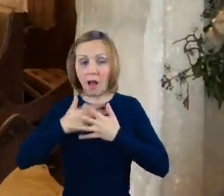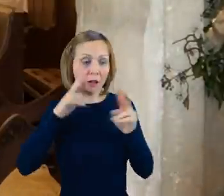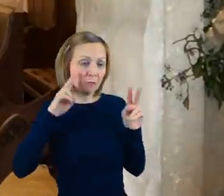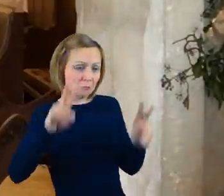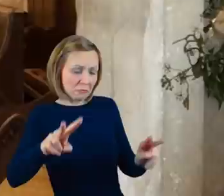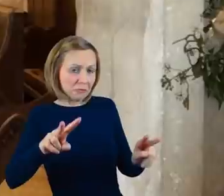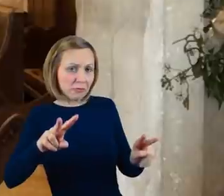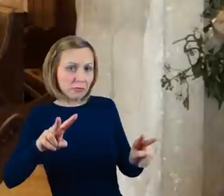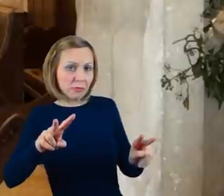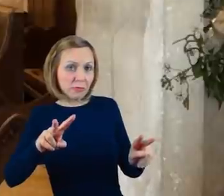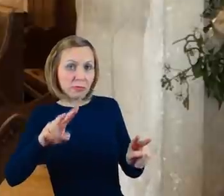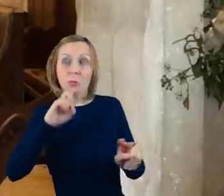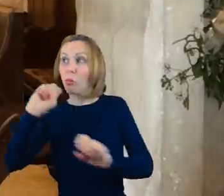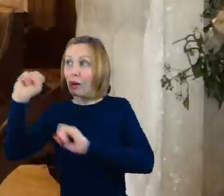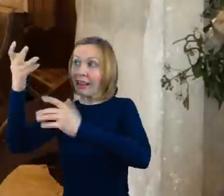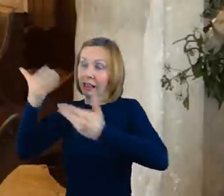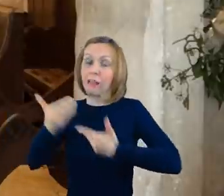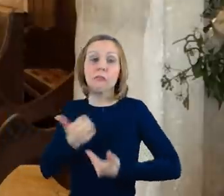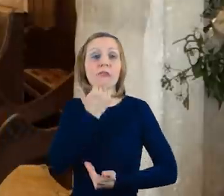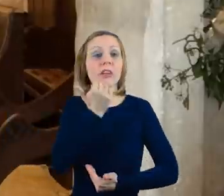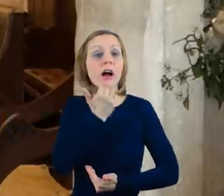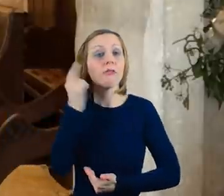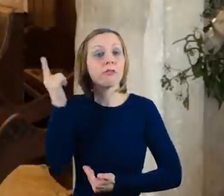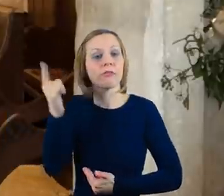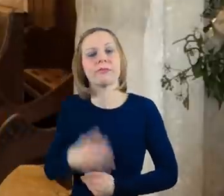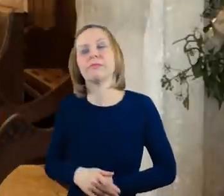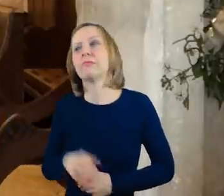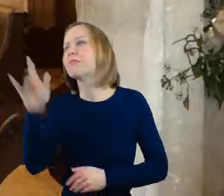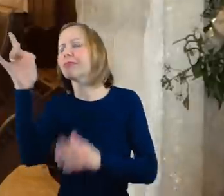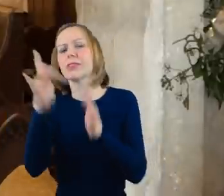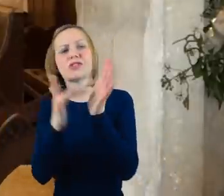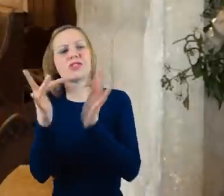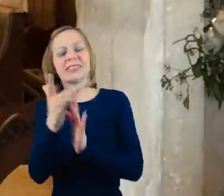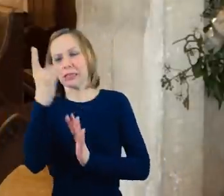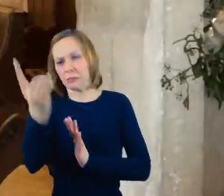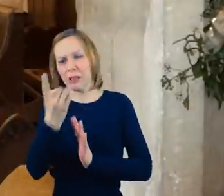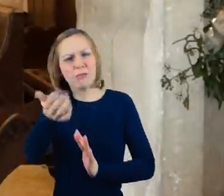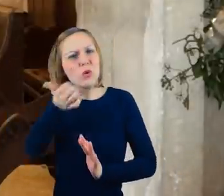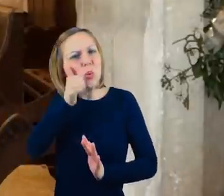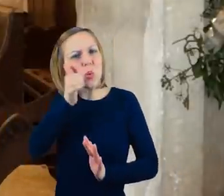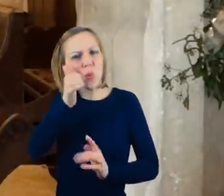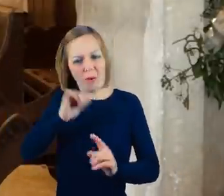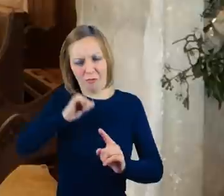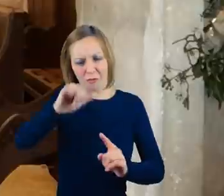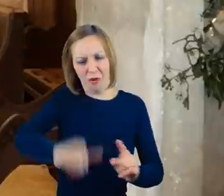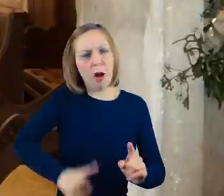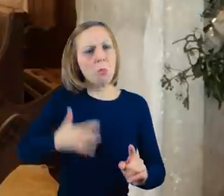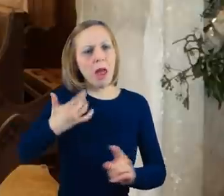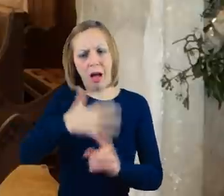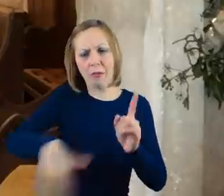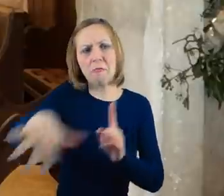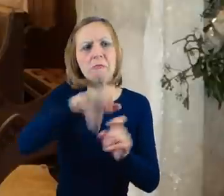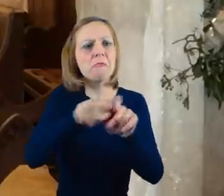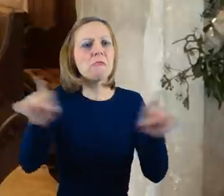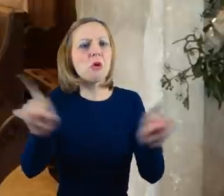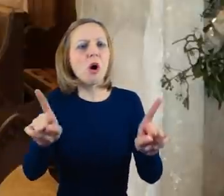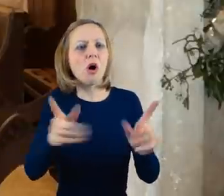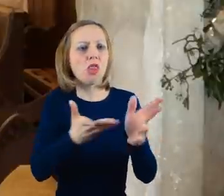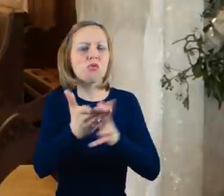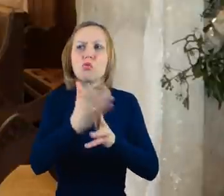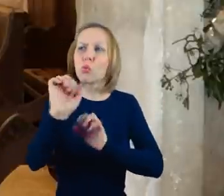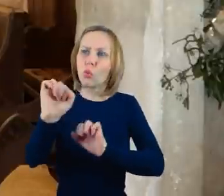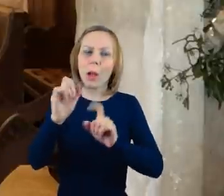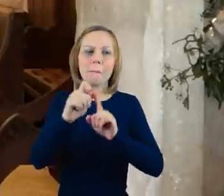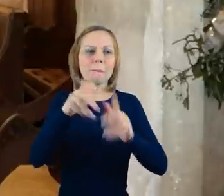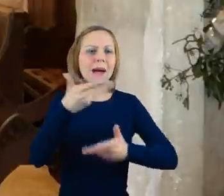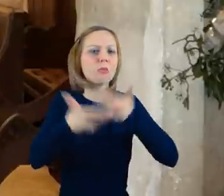Jesus knew the realities of agricultural life. You can hear that in his parables and sermons. And in today's gospel reading,